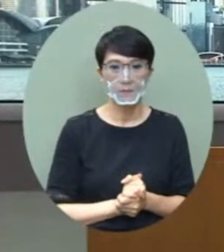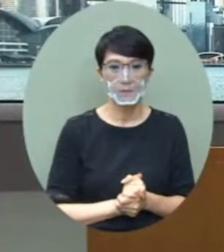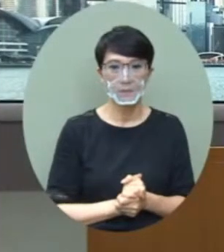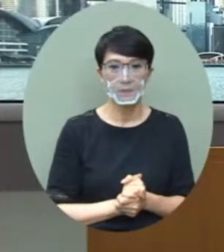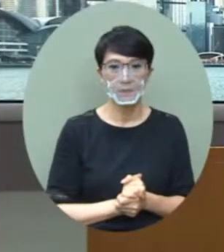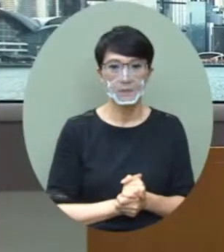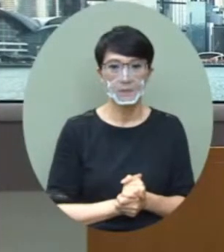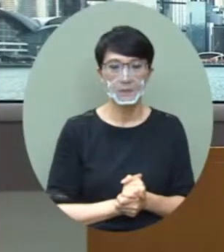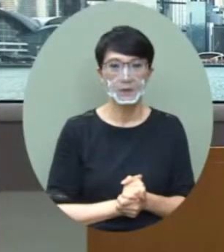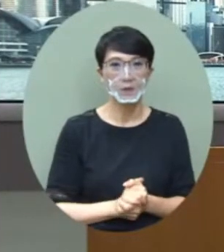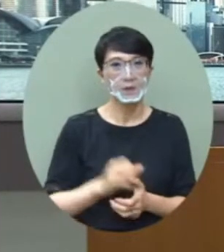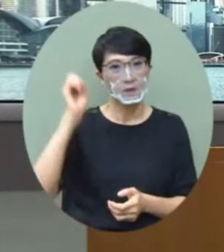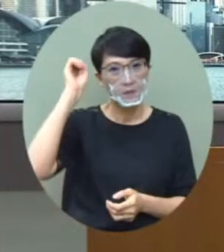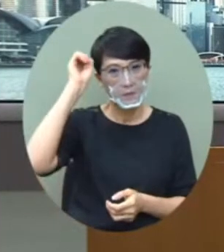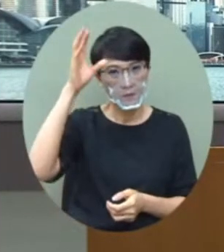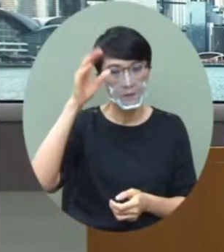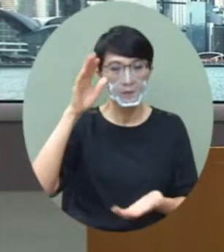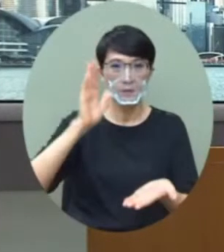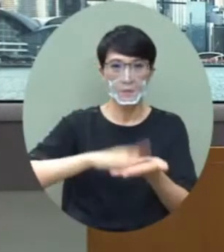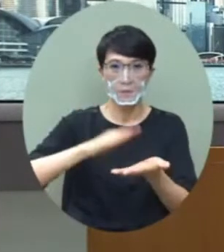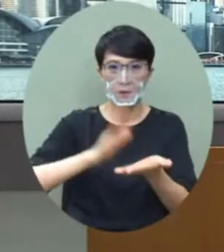microphone.